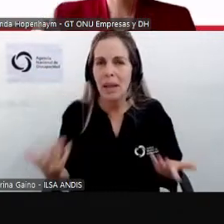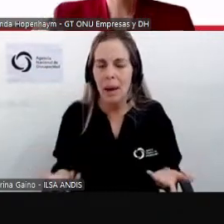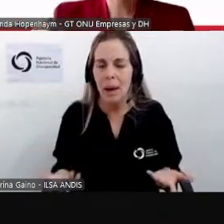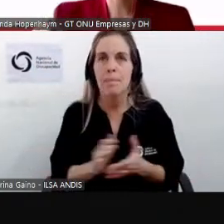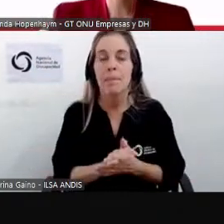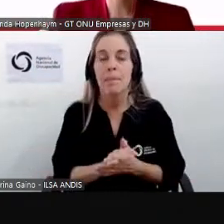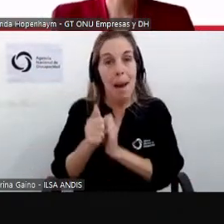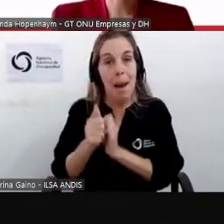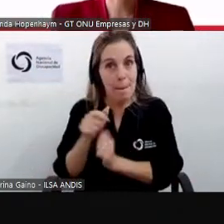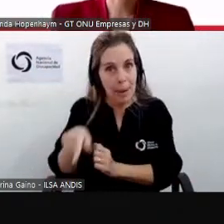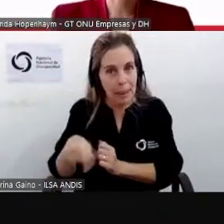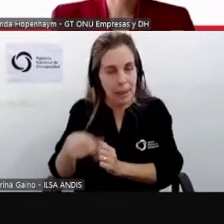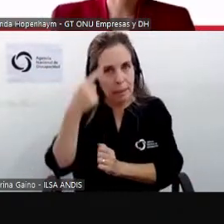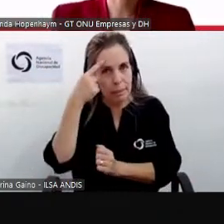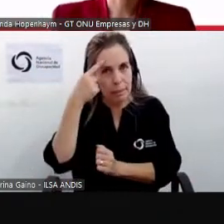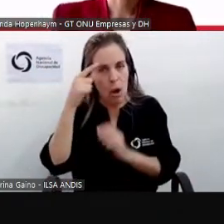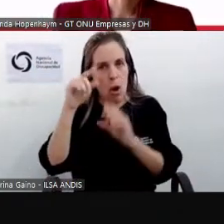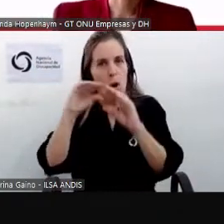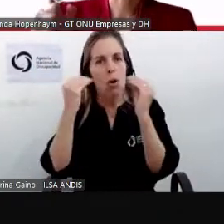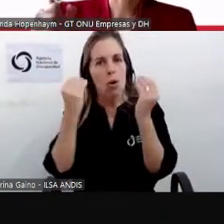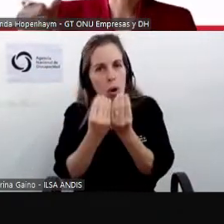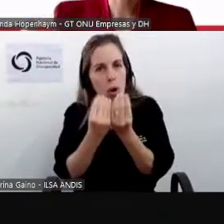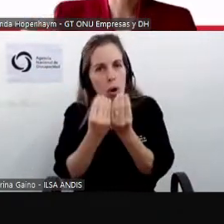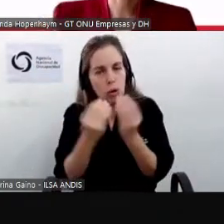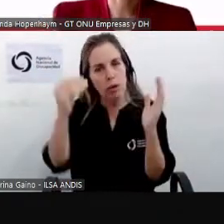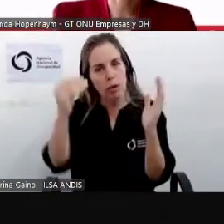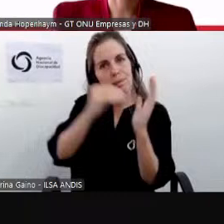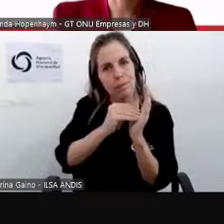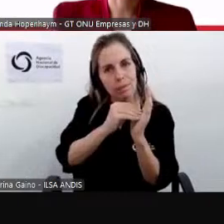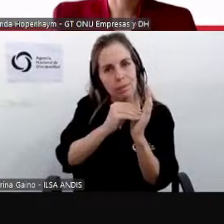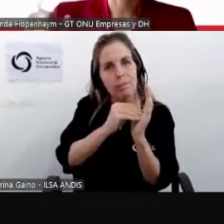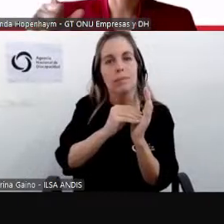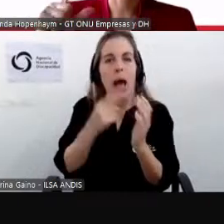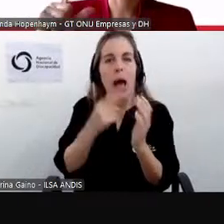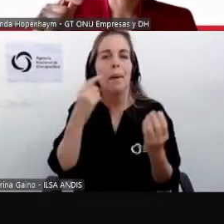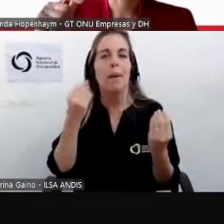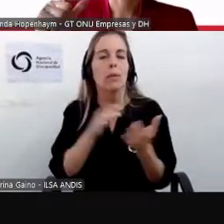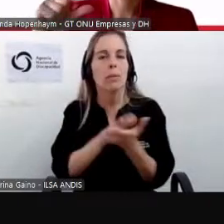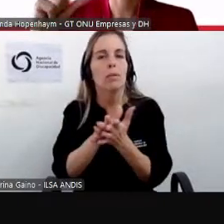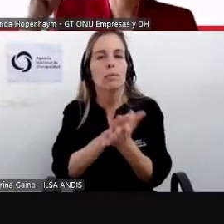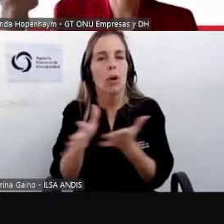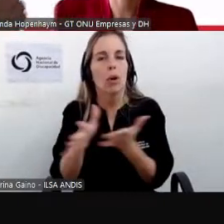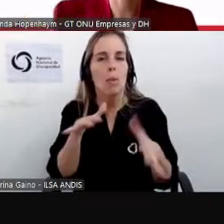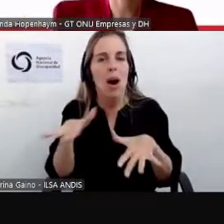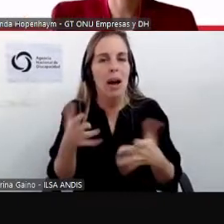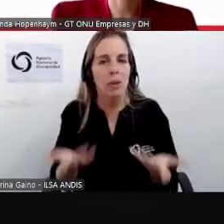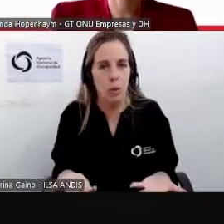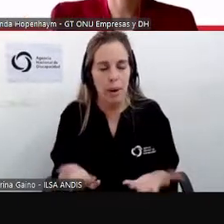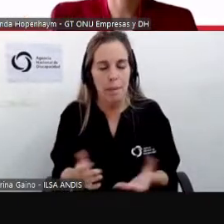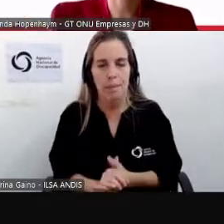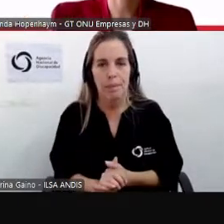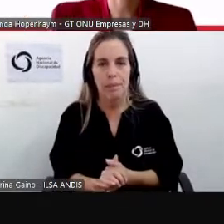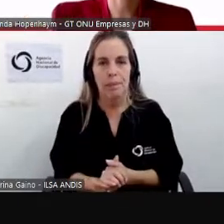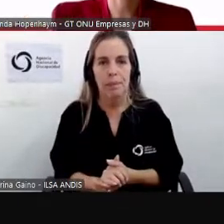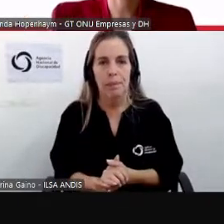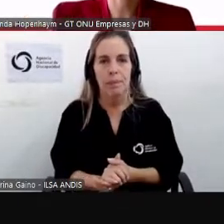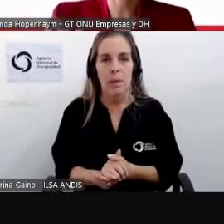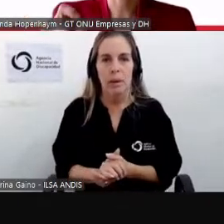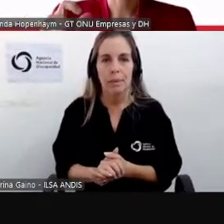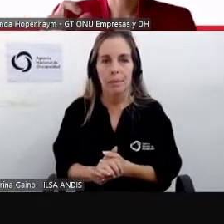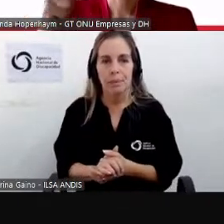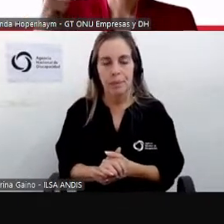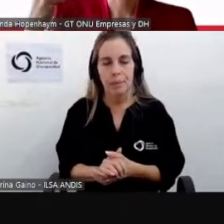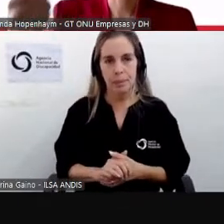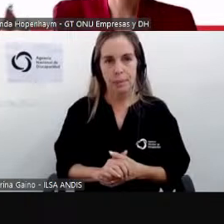Thank you so much, Fernanda. Your presentation was extremely interesting and